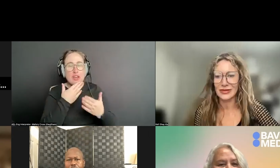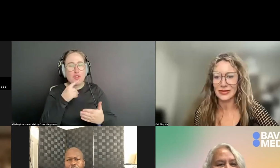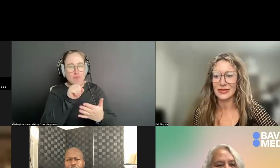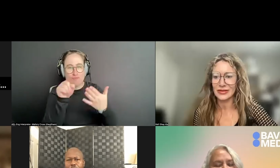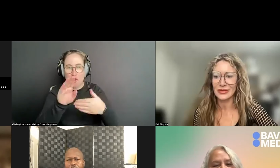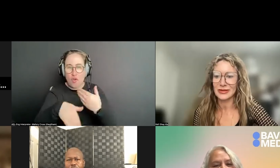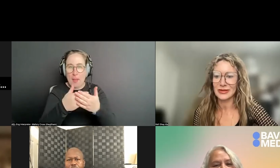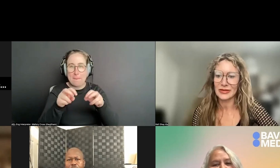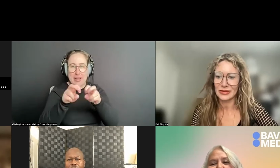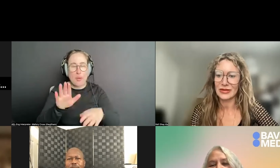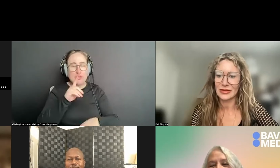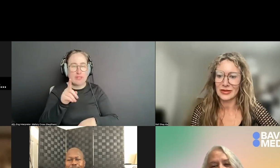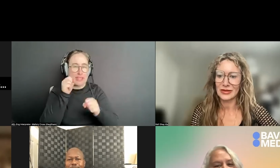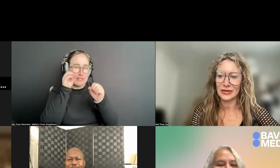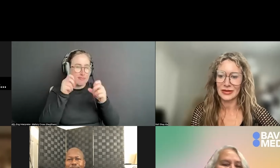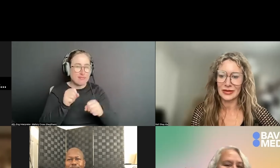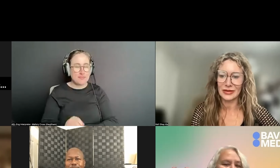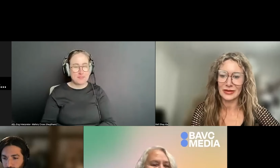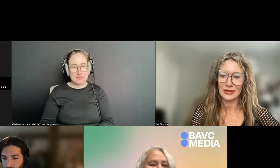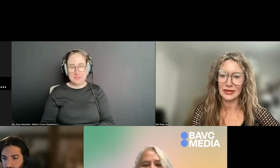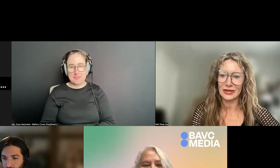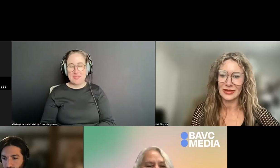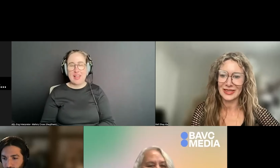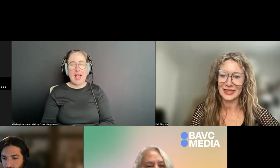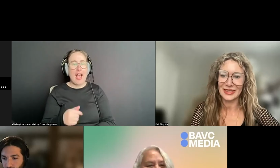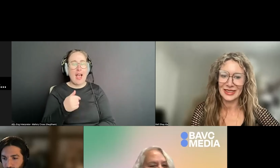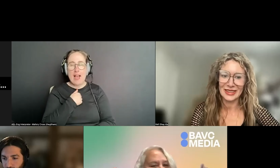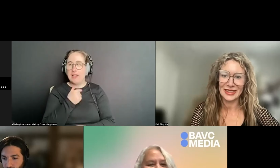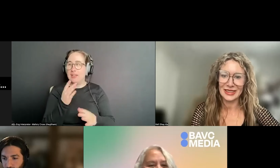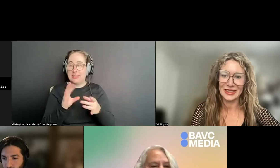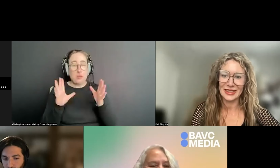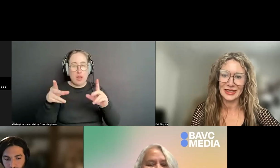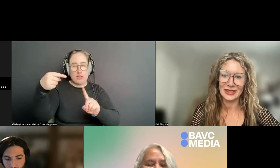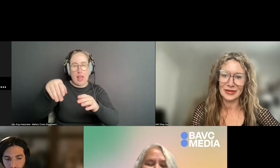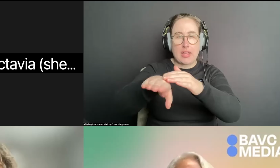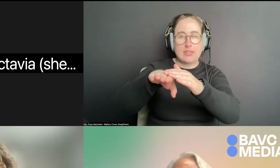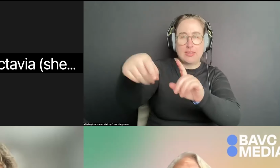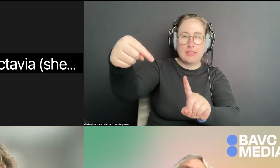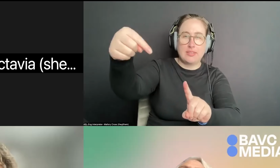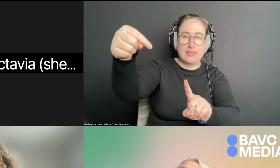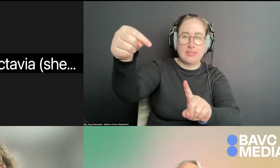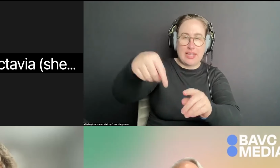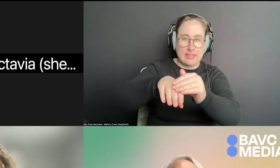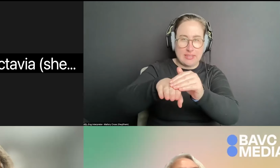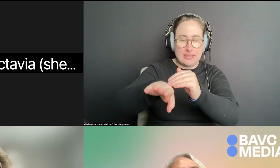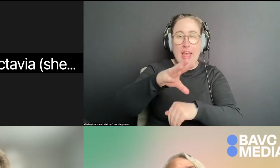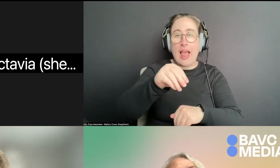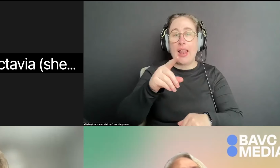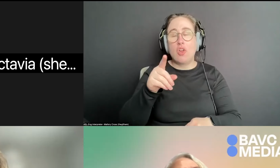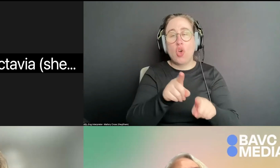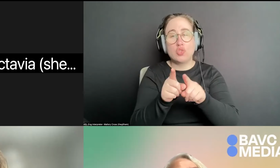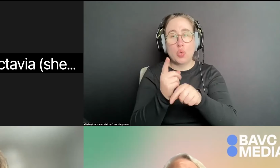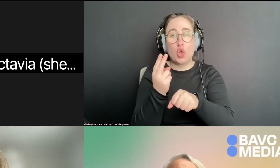That was really incredible. I'm going to go away with the concept that access, and also something about like